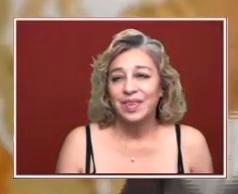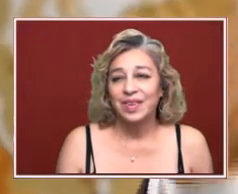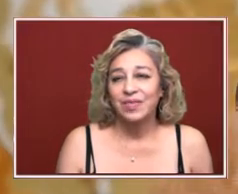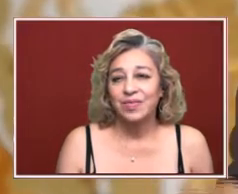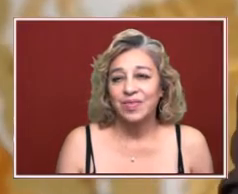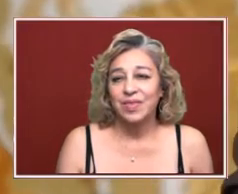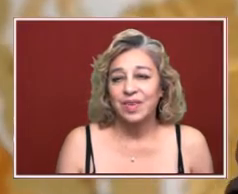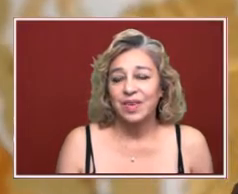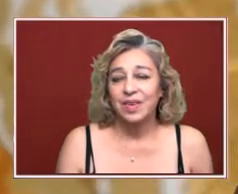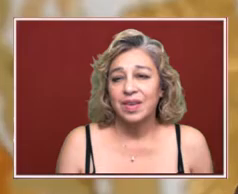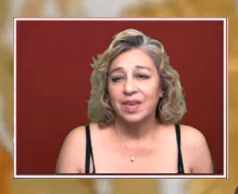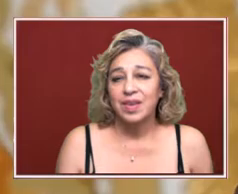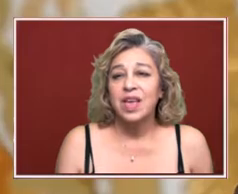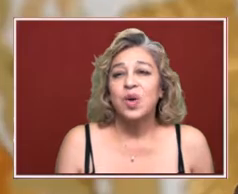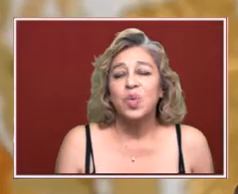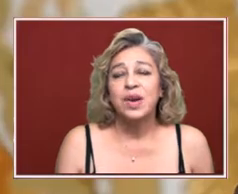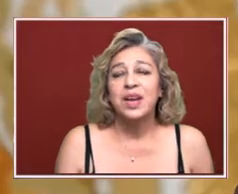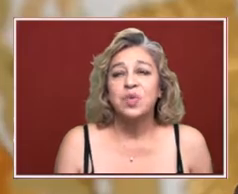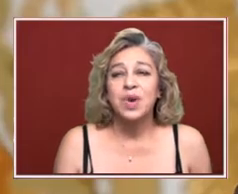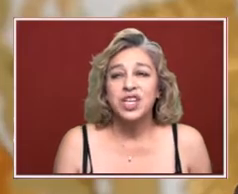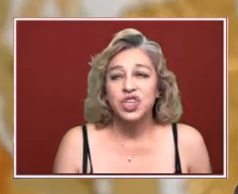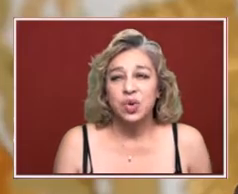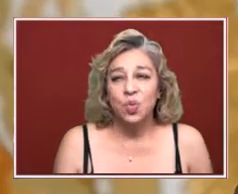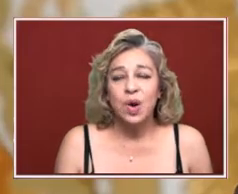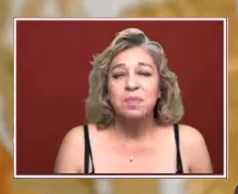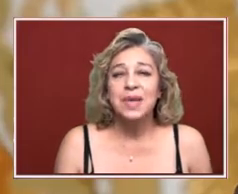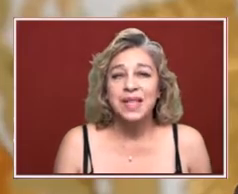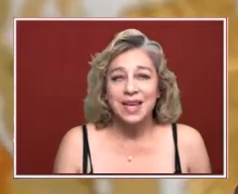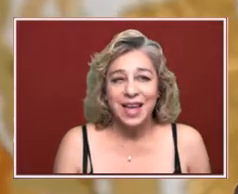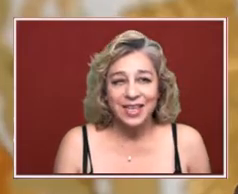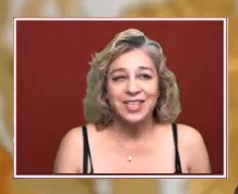llegar a 1,000,000 de hectáreas. We're going to reach